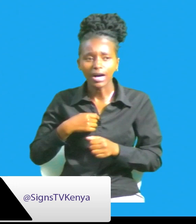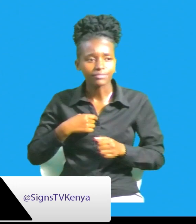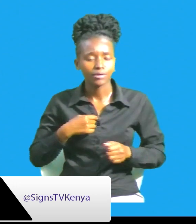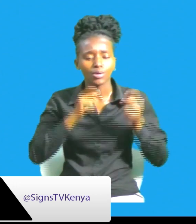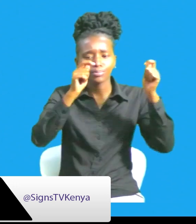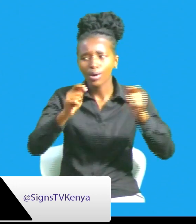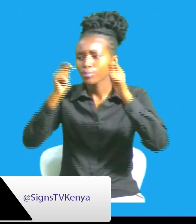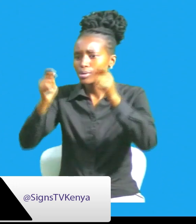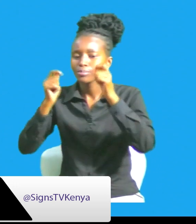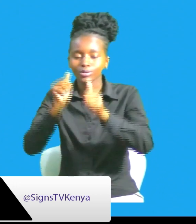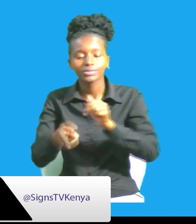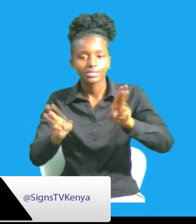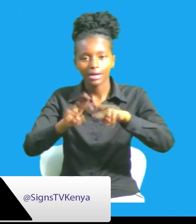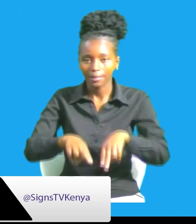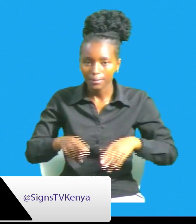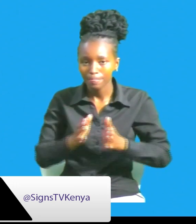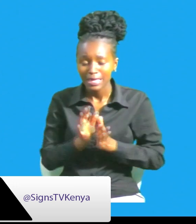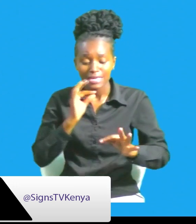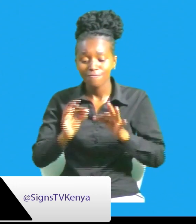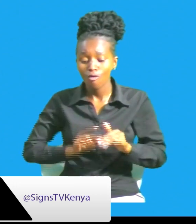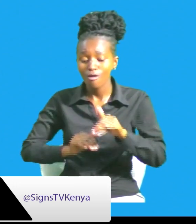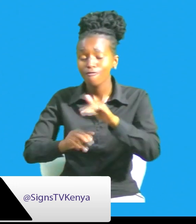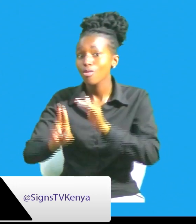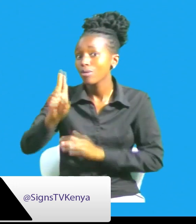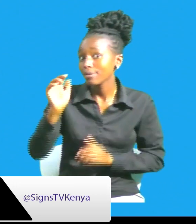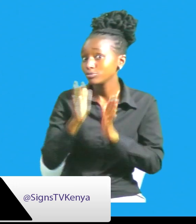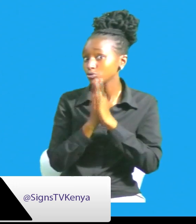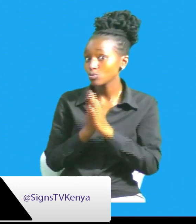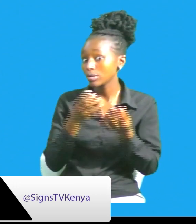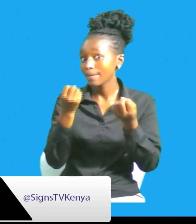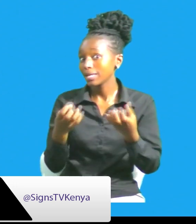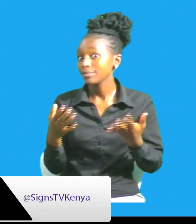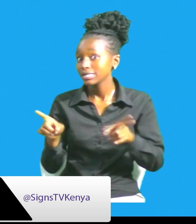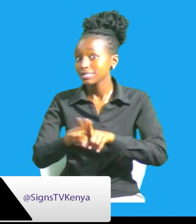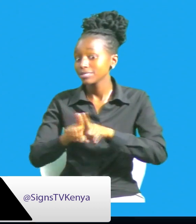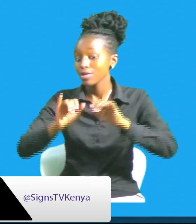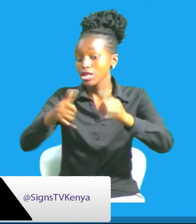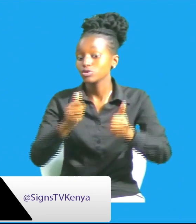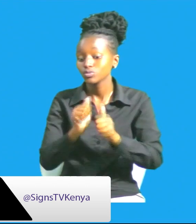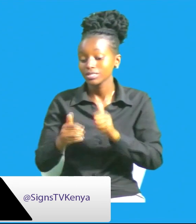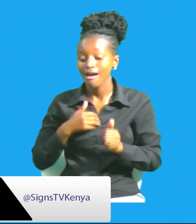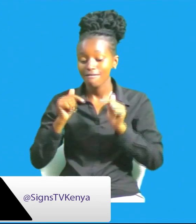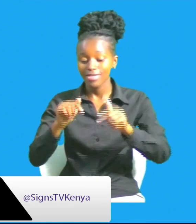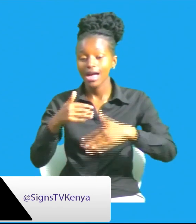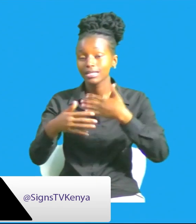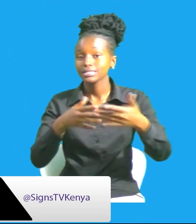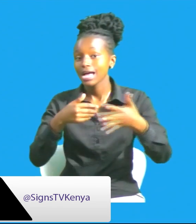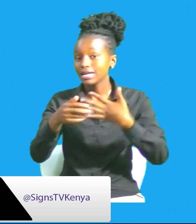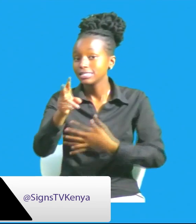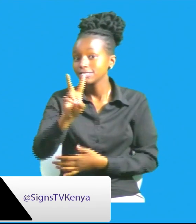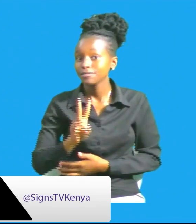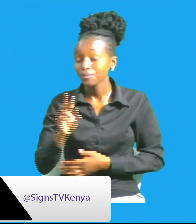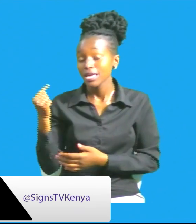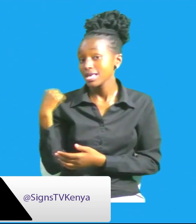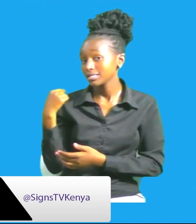umekuwa ukifuatilia mitandao social media and of course zile news zenye we've been bringing for you right here at Science TV, umekuwa ukiona kwamba